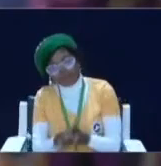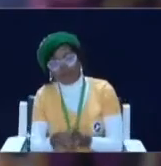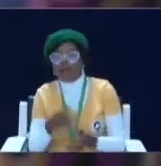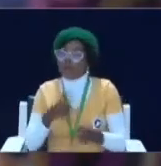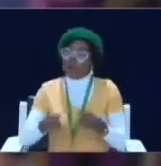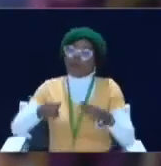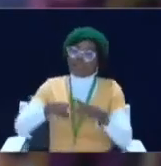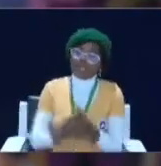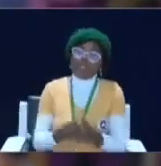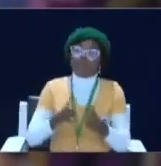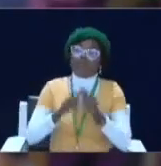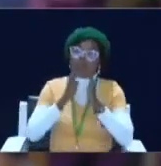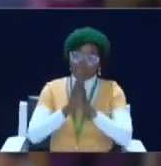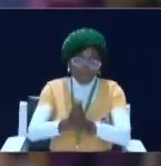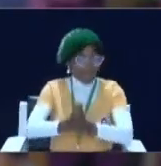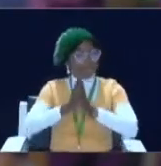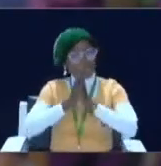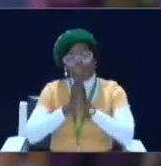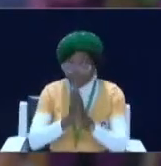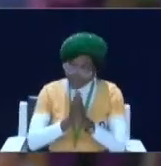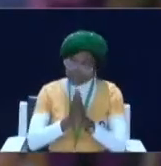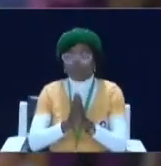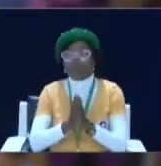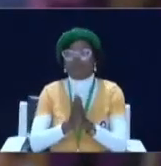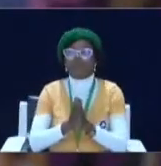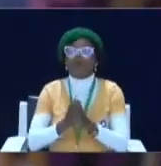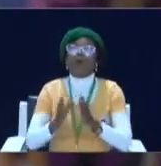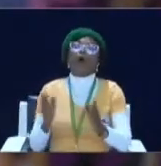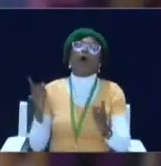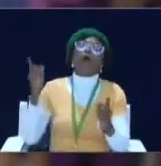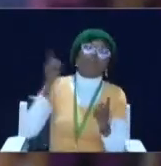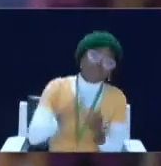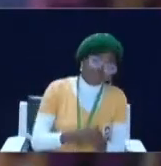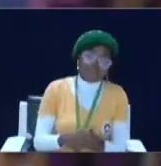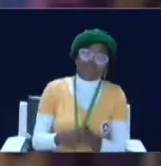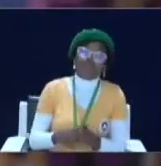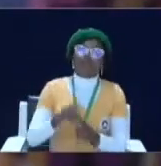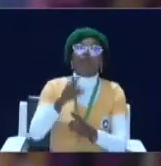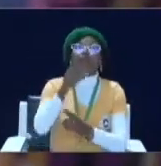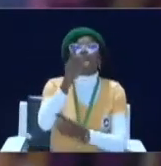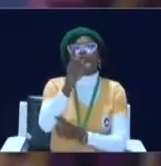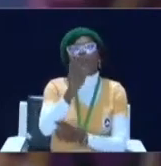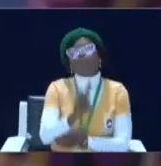started praying and praying until